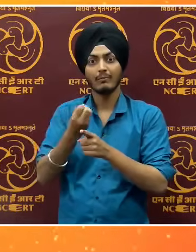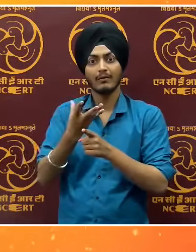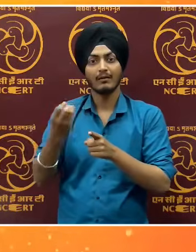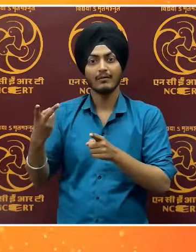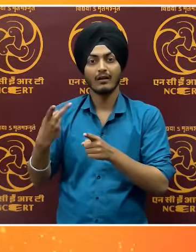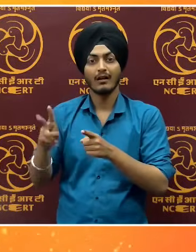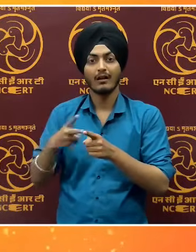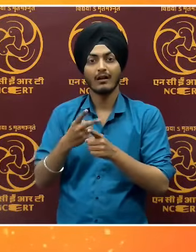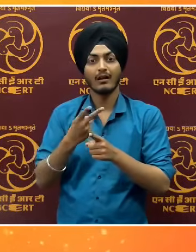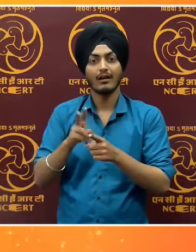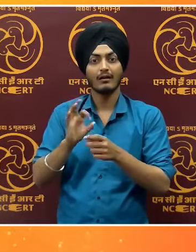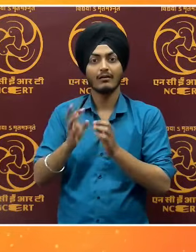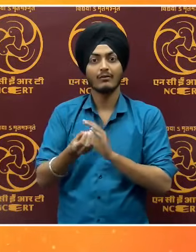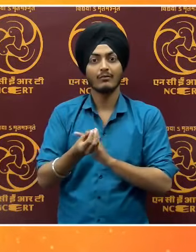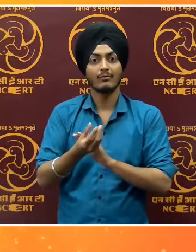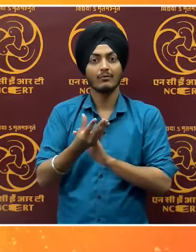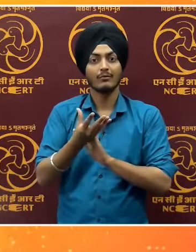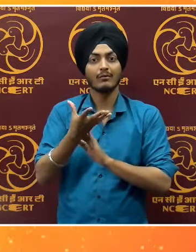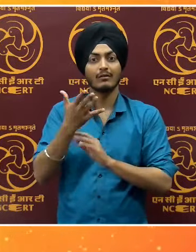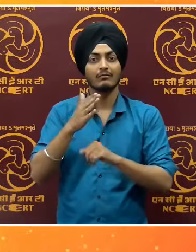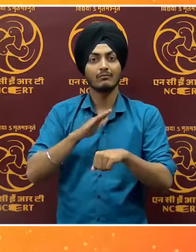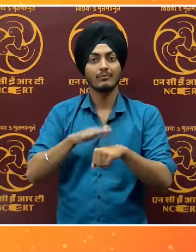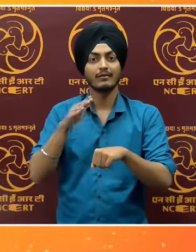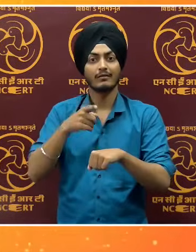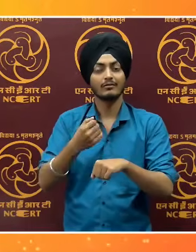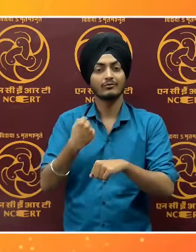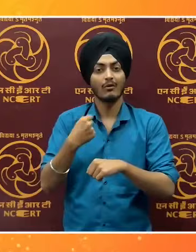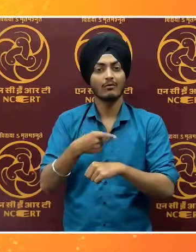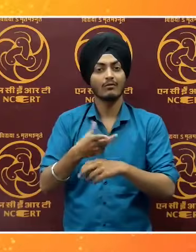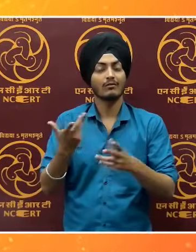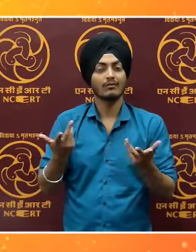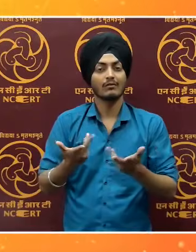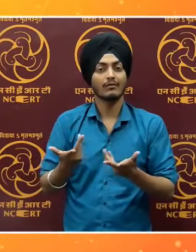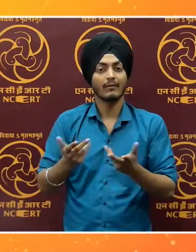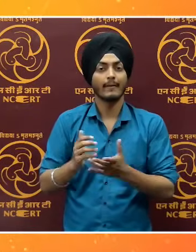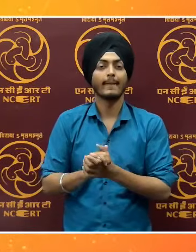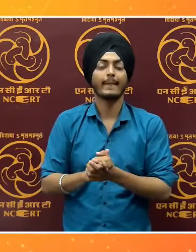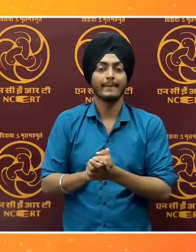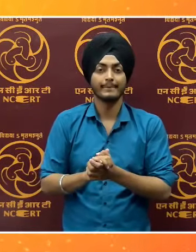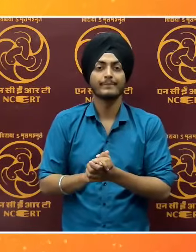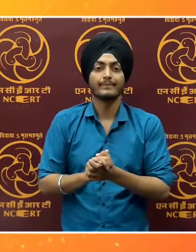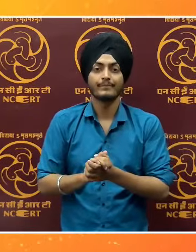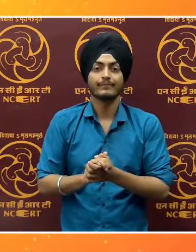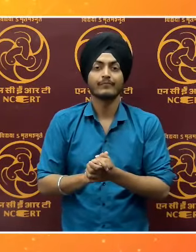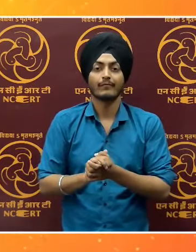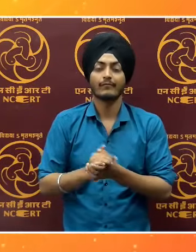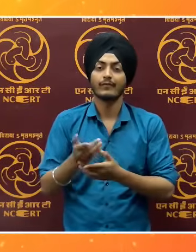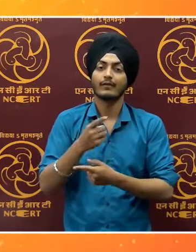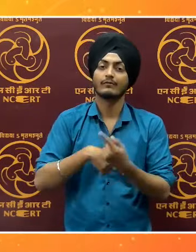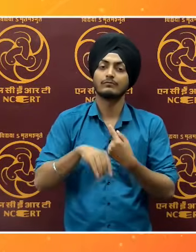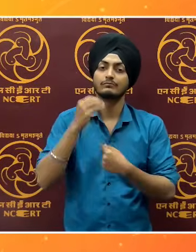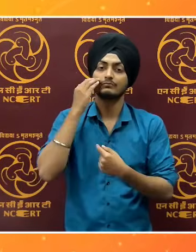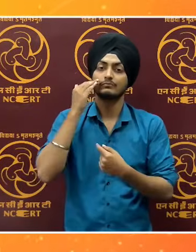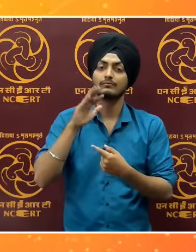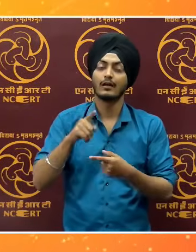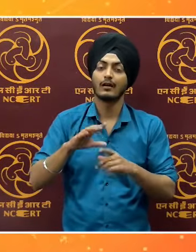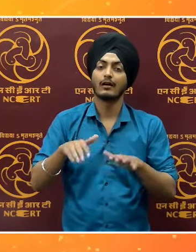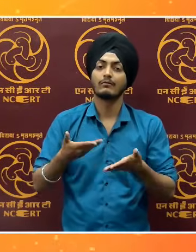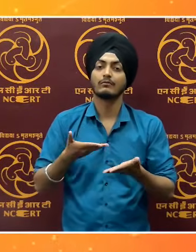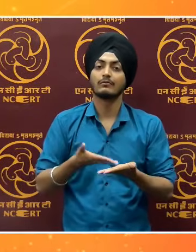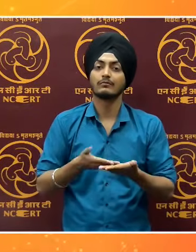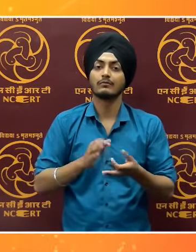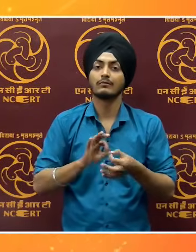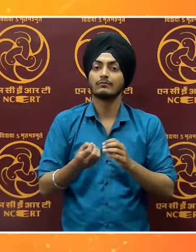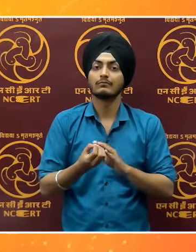Okay, it is also an interesting question. Yeah. For that, you have to know how the heat